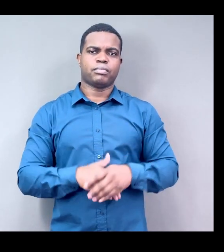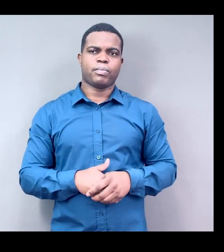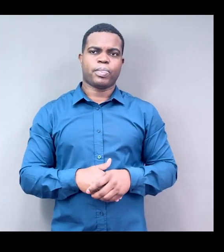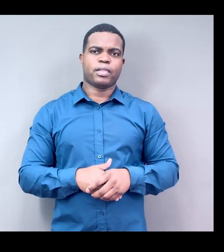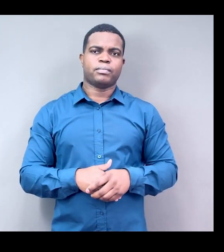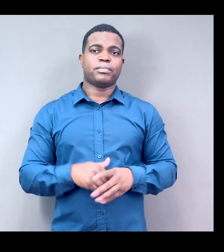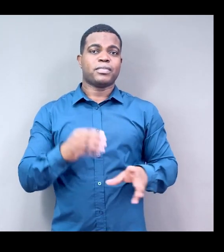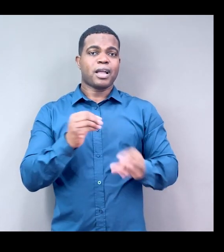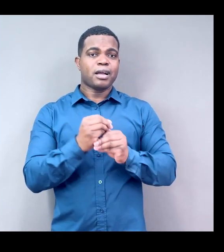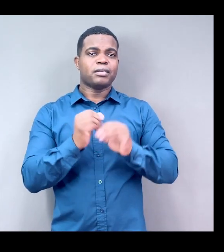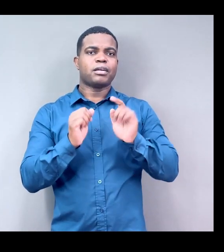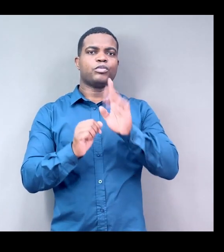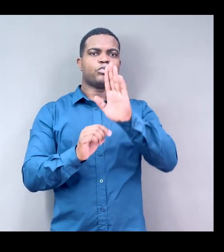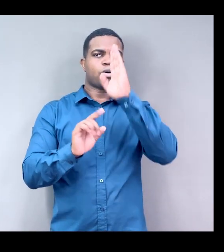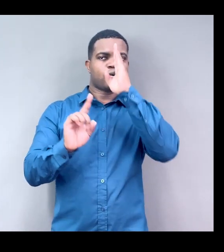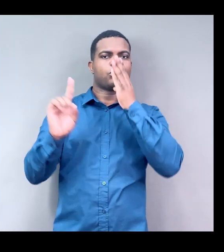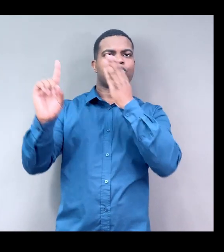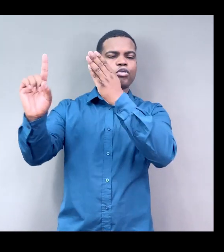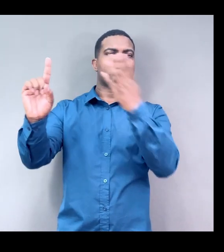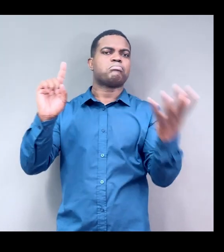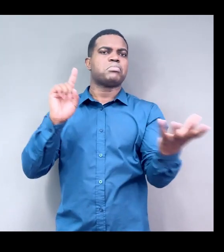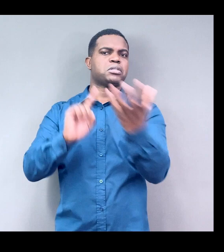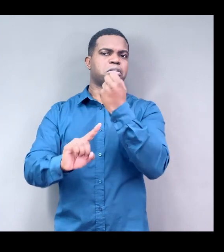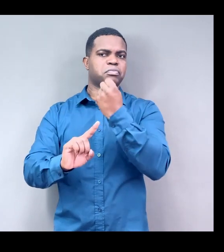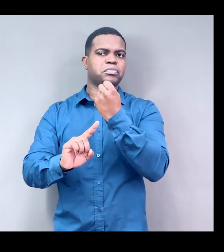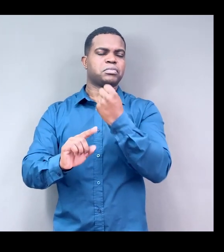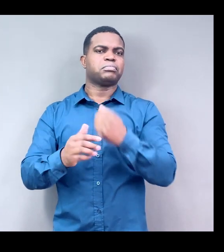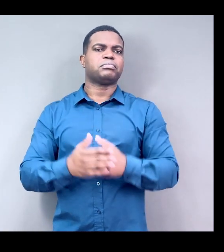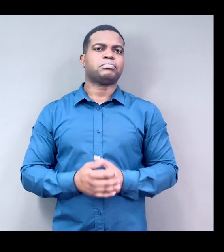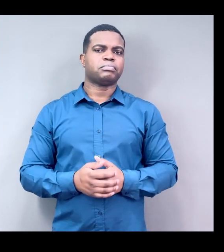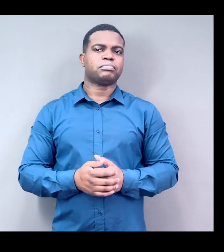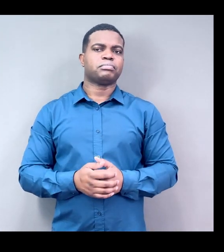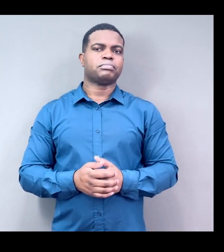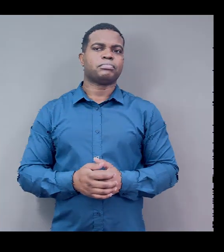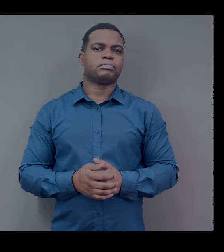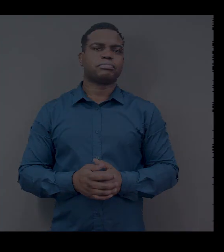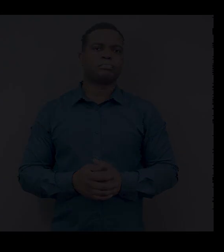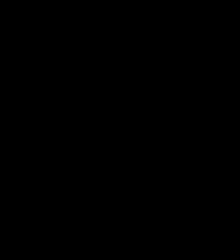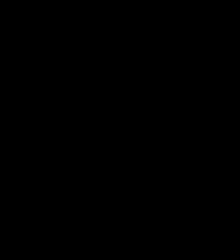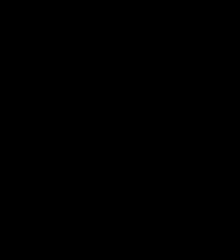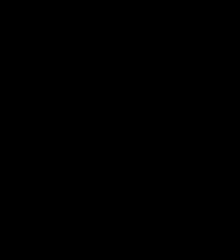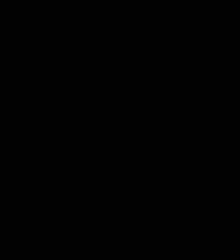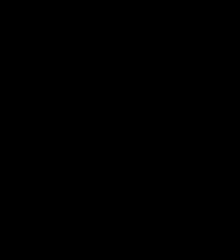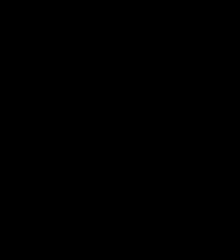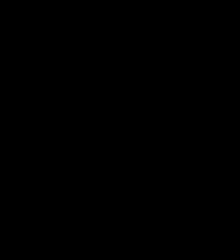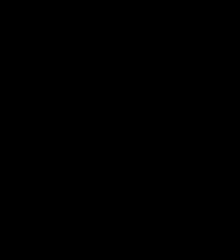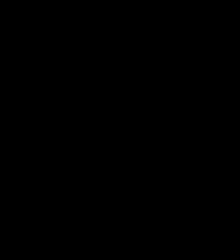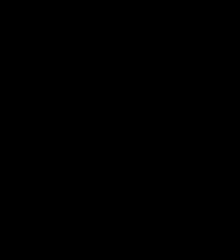methods will help you to achieve a comprehensive result.